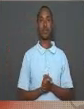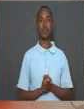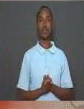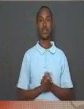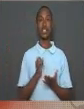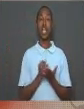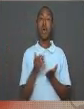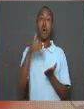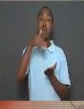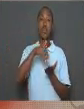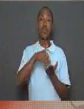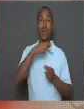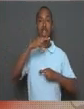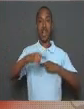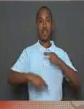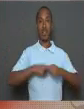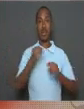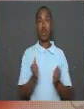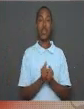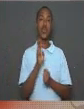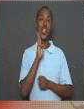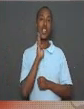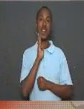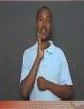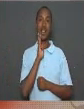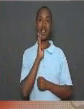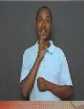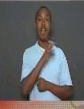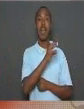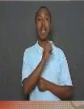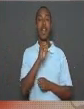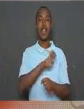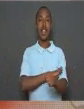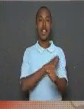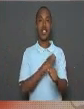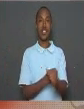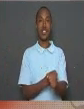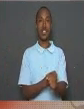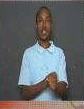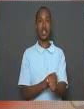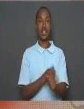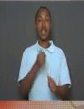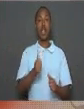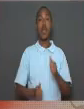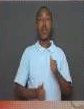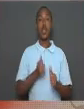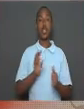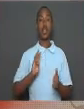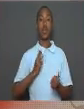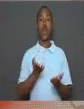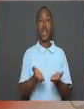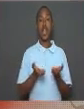It also reacts with water and energy, which we need